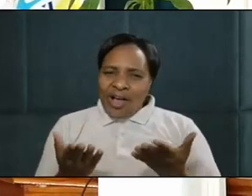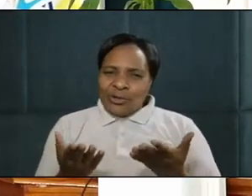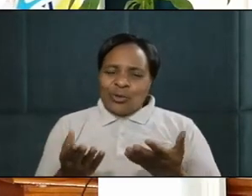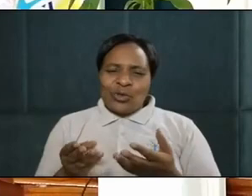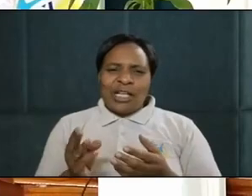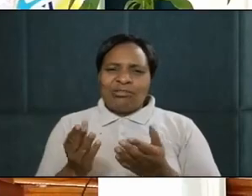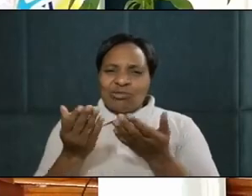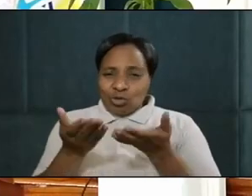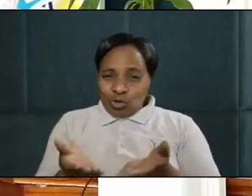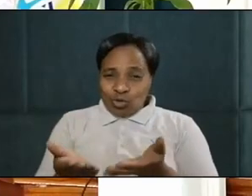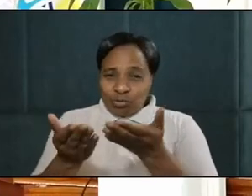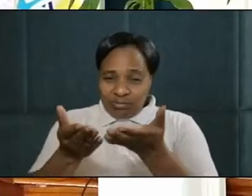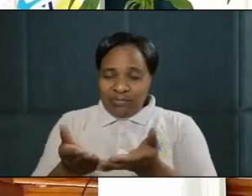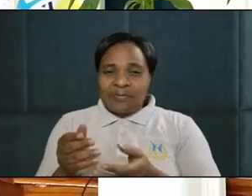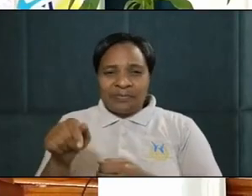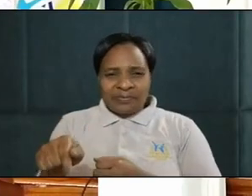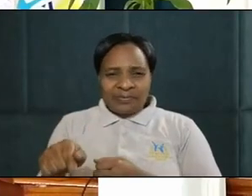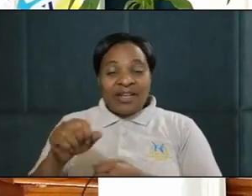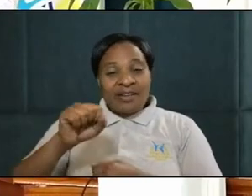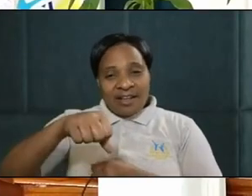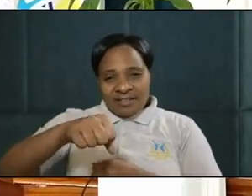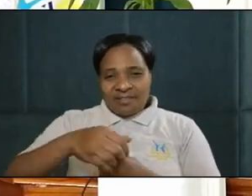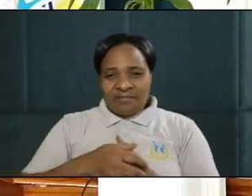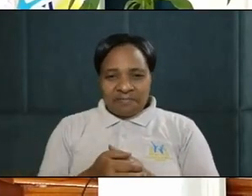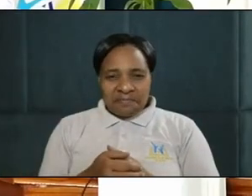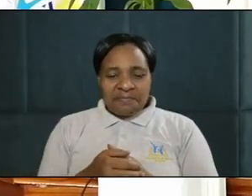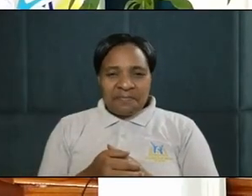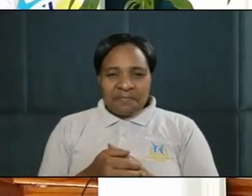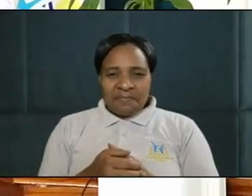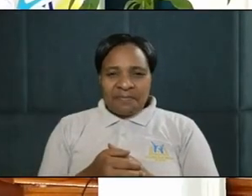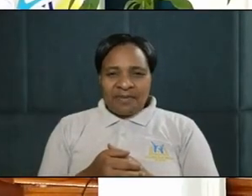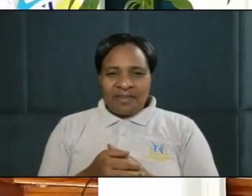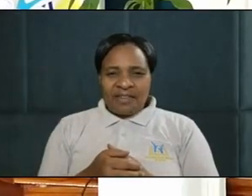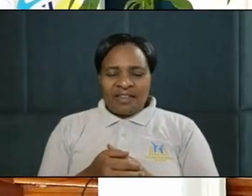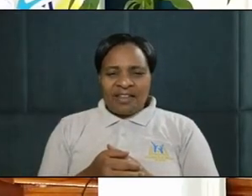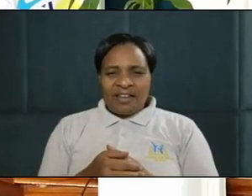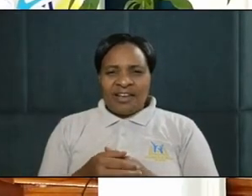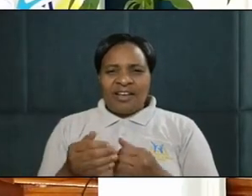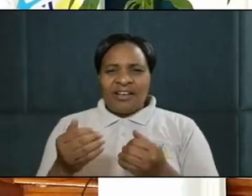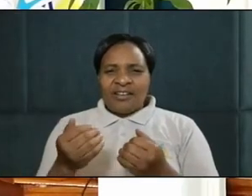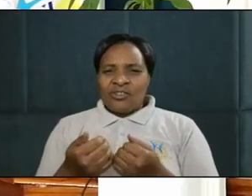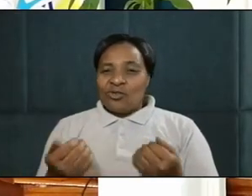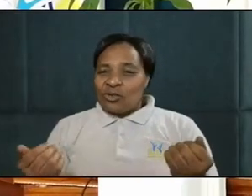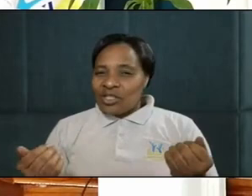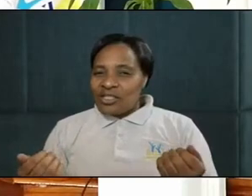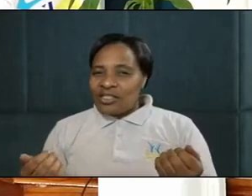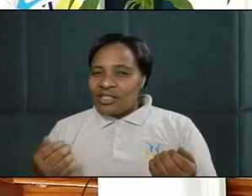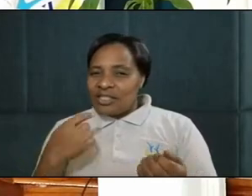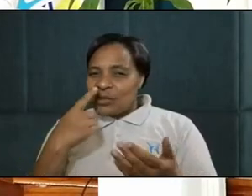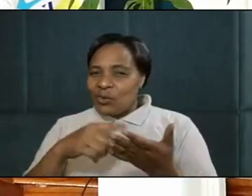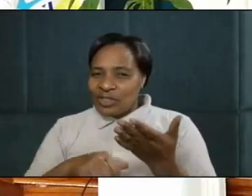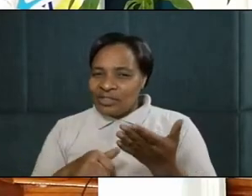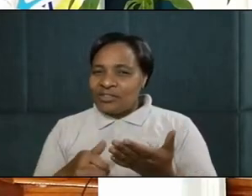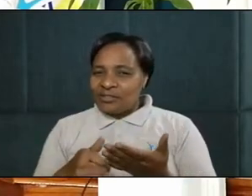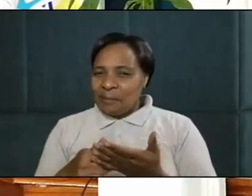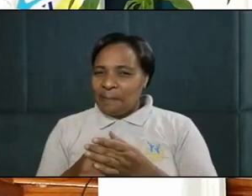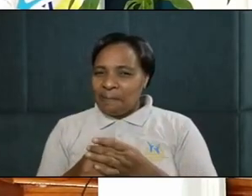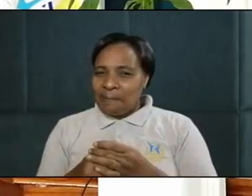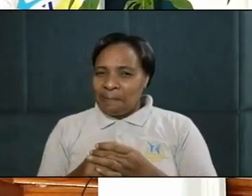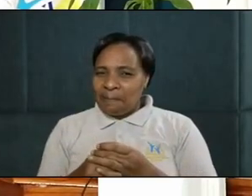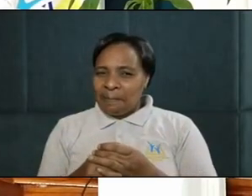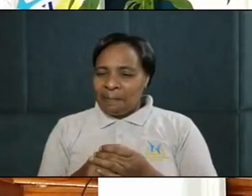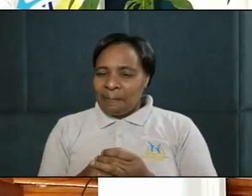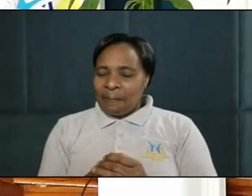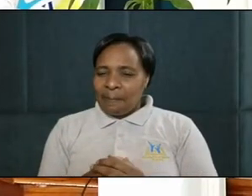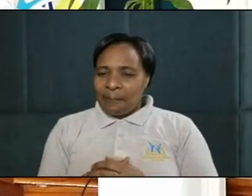entire church? Yes, Howie? The children's ministry, the women's ministry,